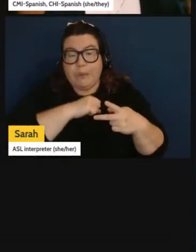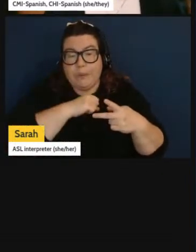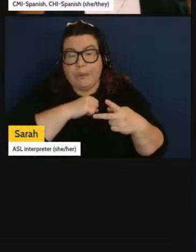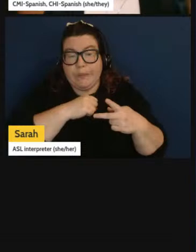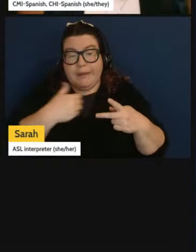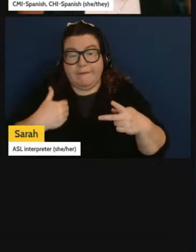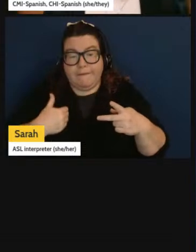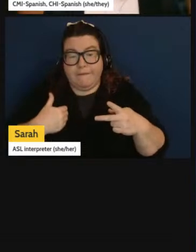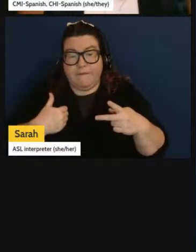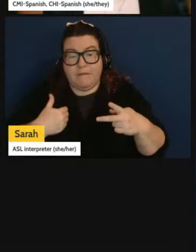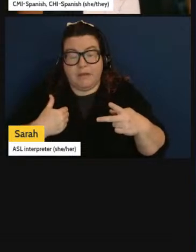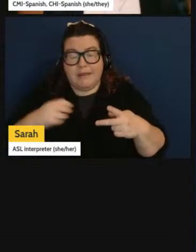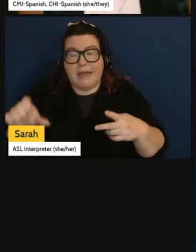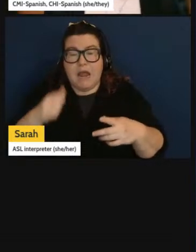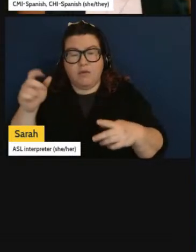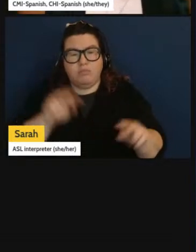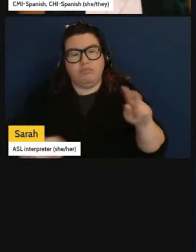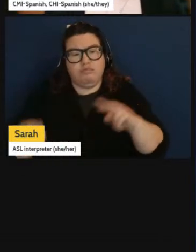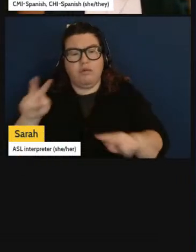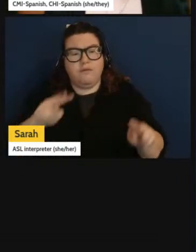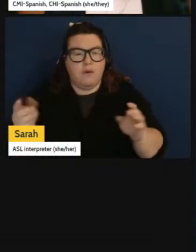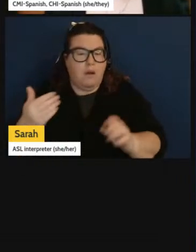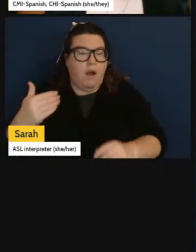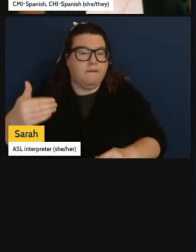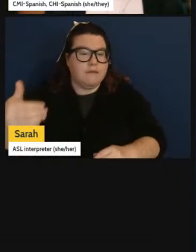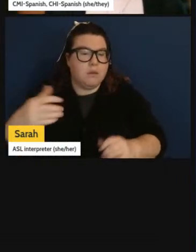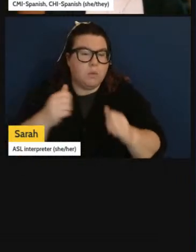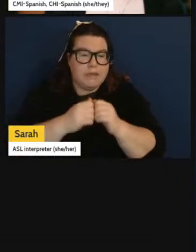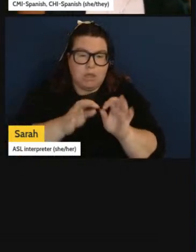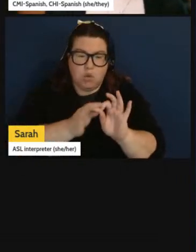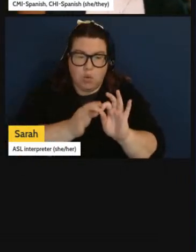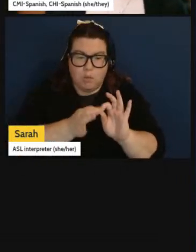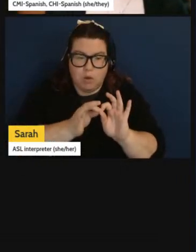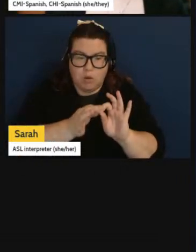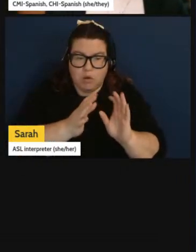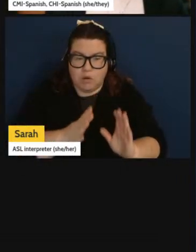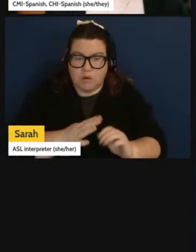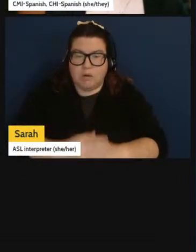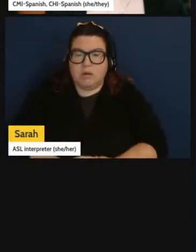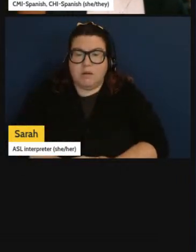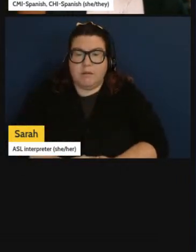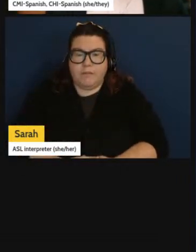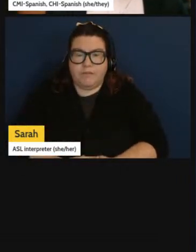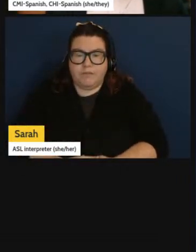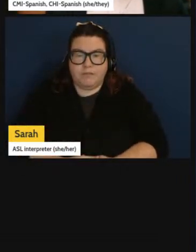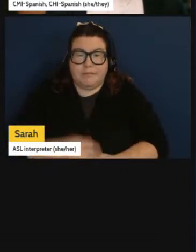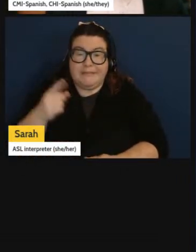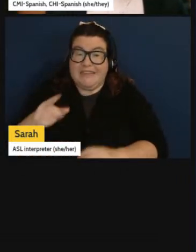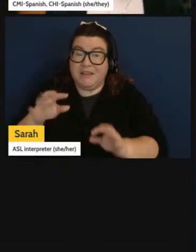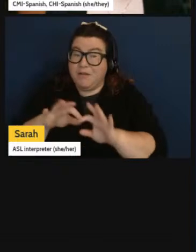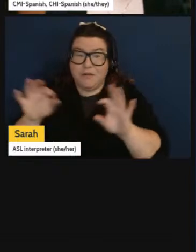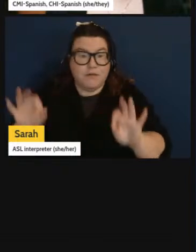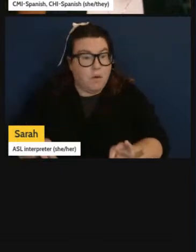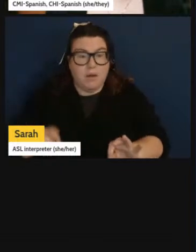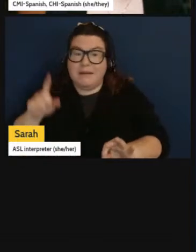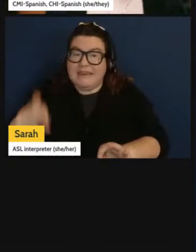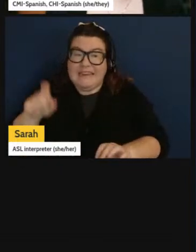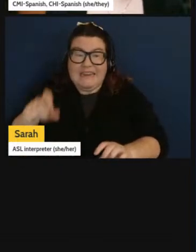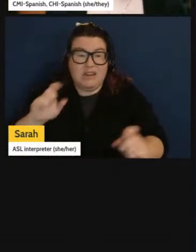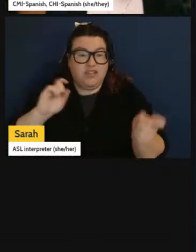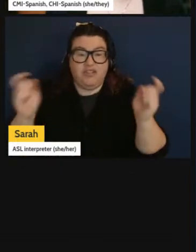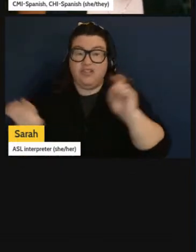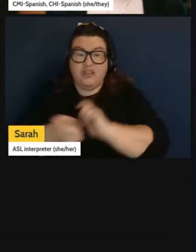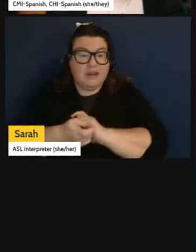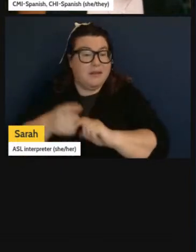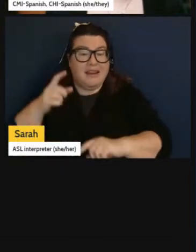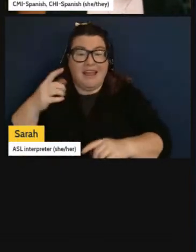Again, this is another one I observe a lot among interpreters. This form, This form needs to be fixed, but I have